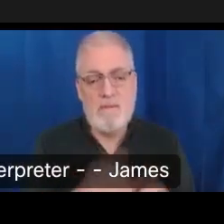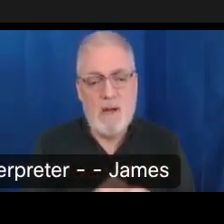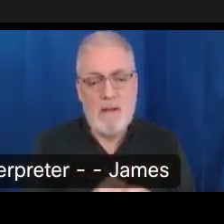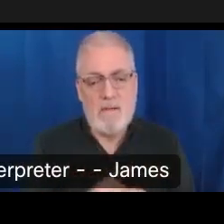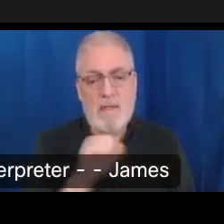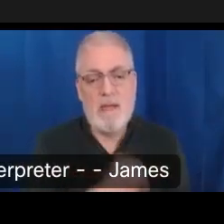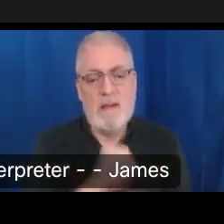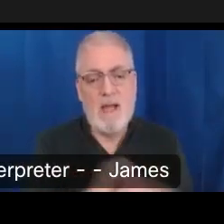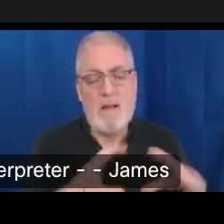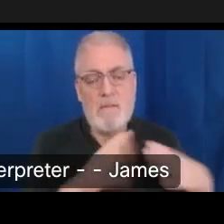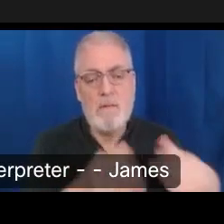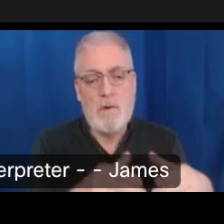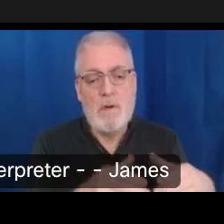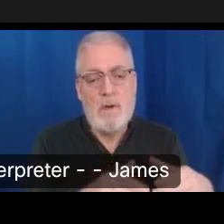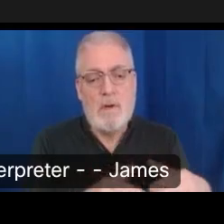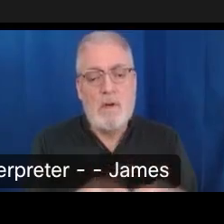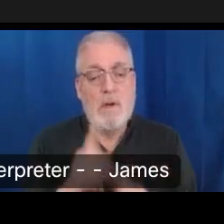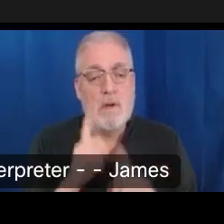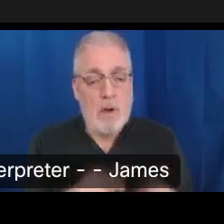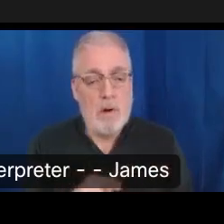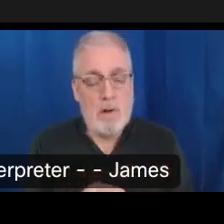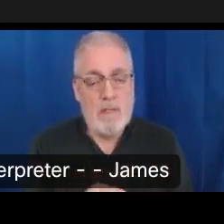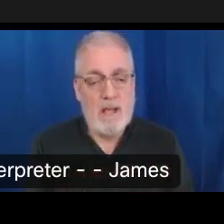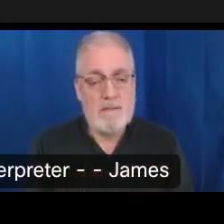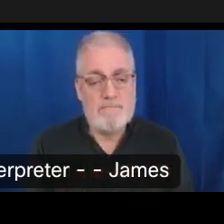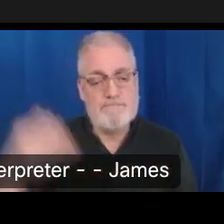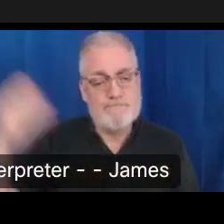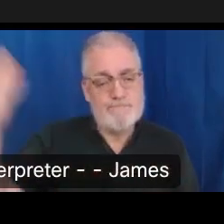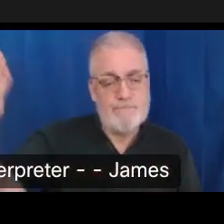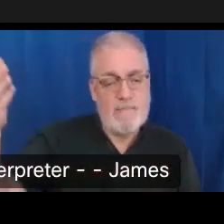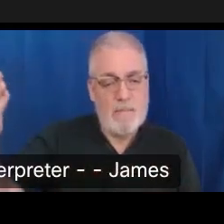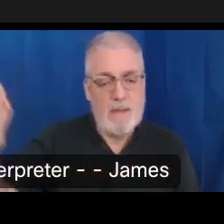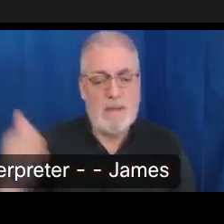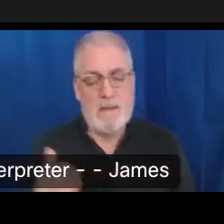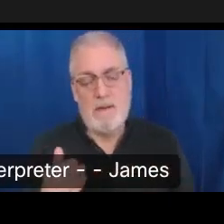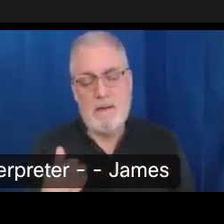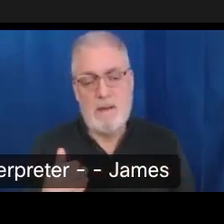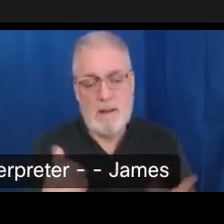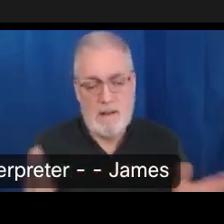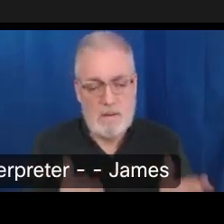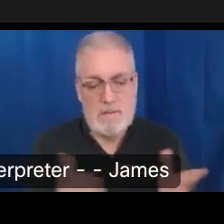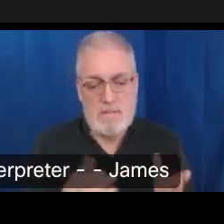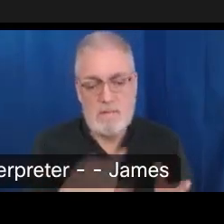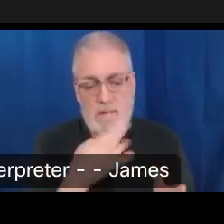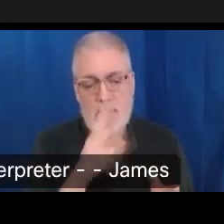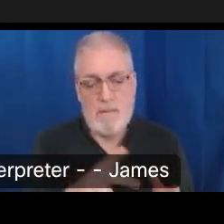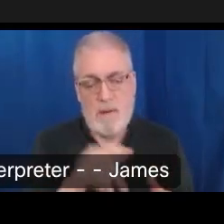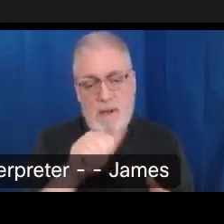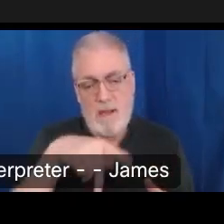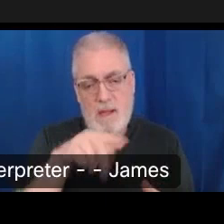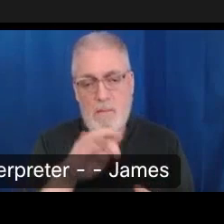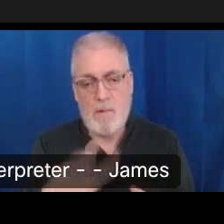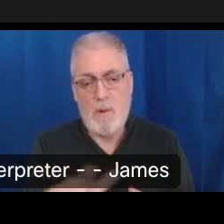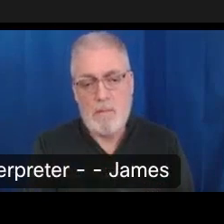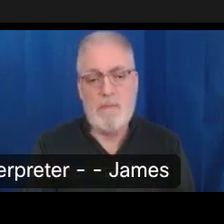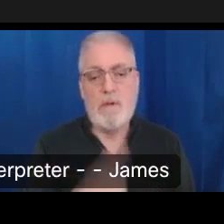and encourage, if you're involved in your community, for them to light up the colors in April with the red, white, and